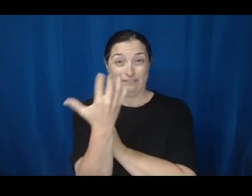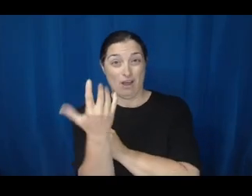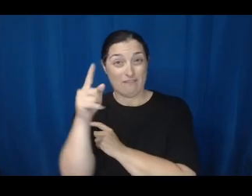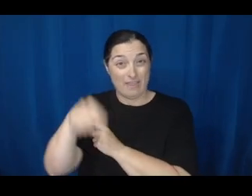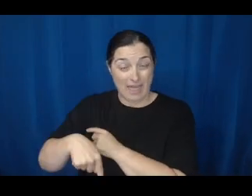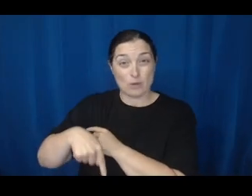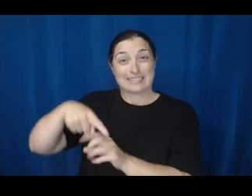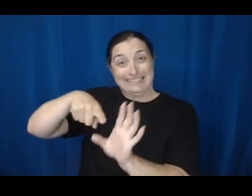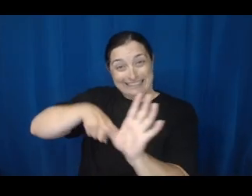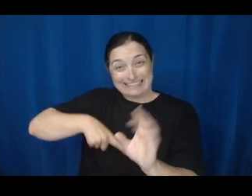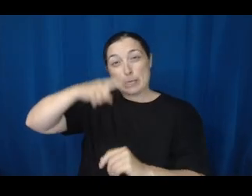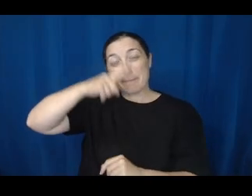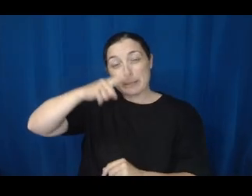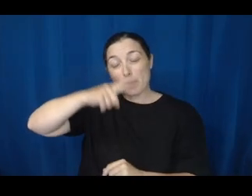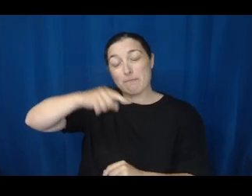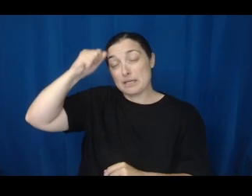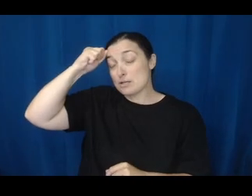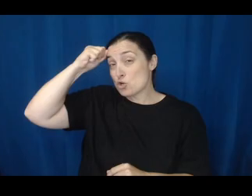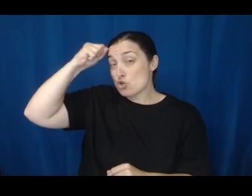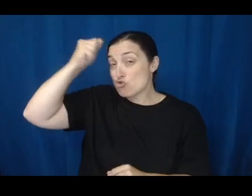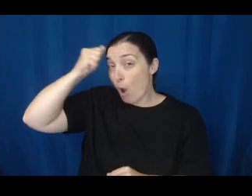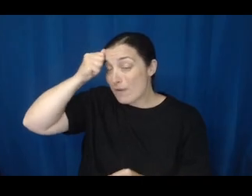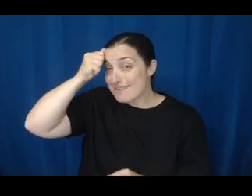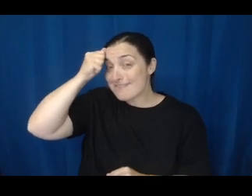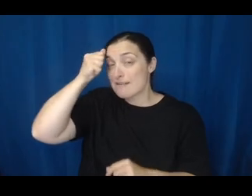and teaching and learning things to survive and